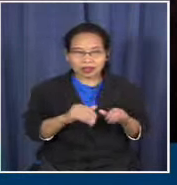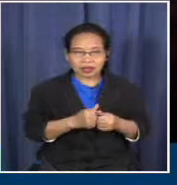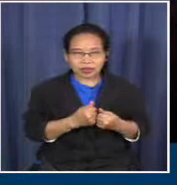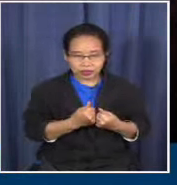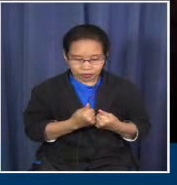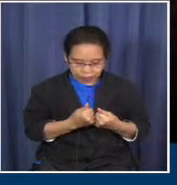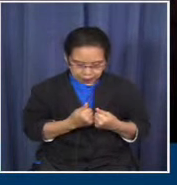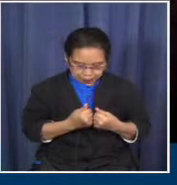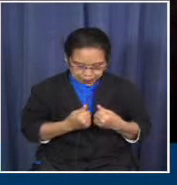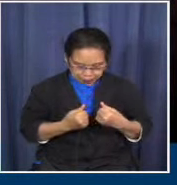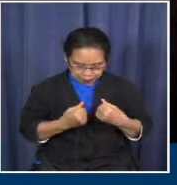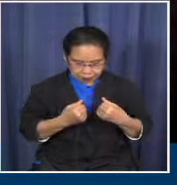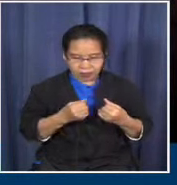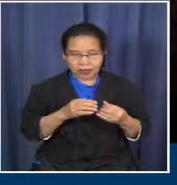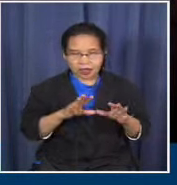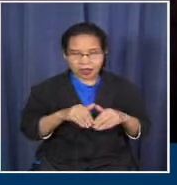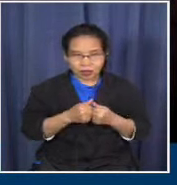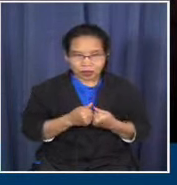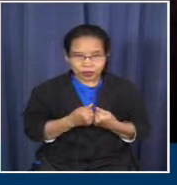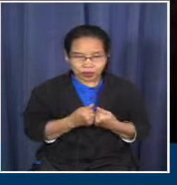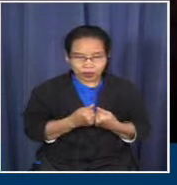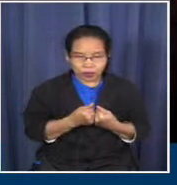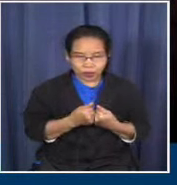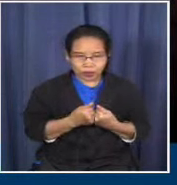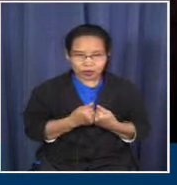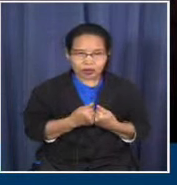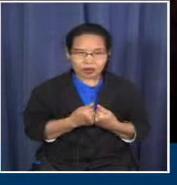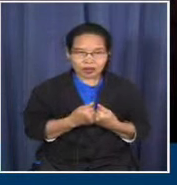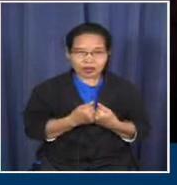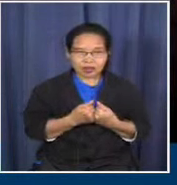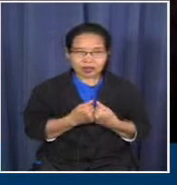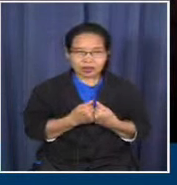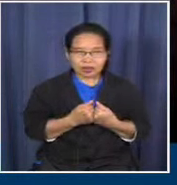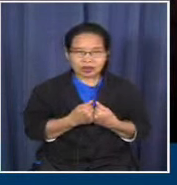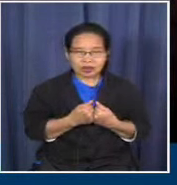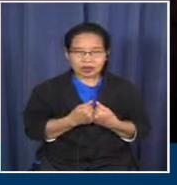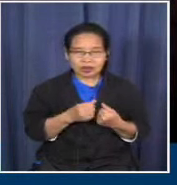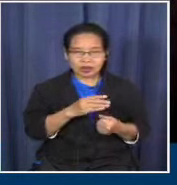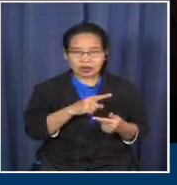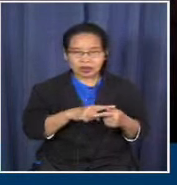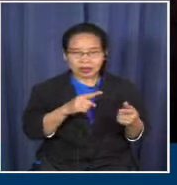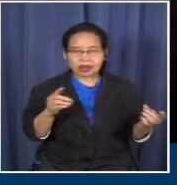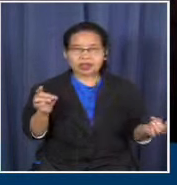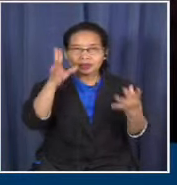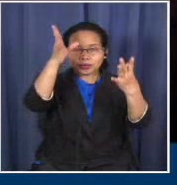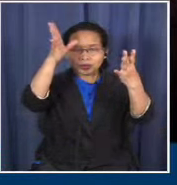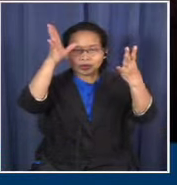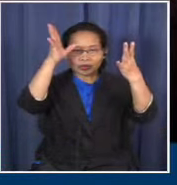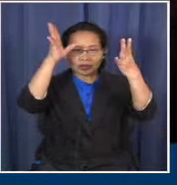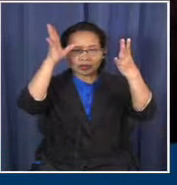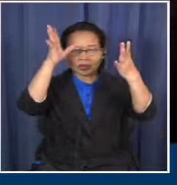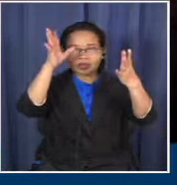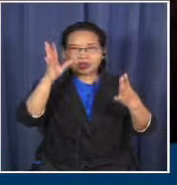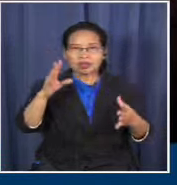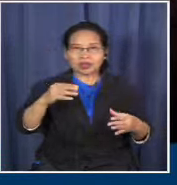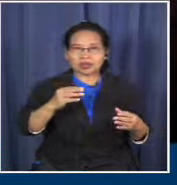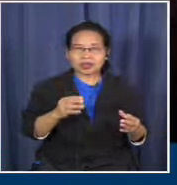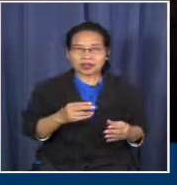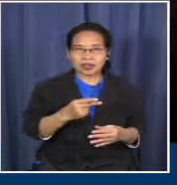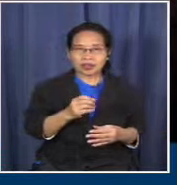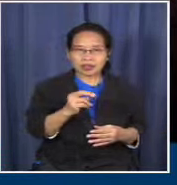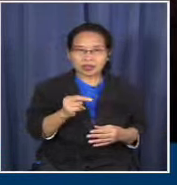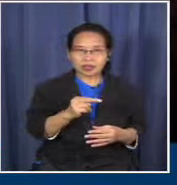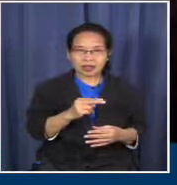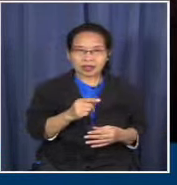are nothing. How can they decide? A large quantity of nothing decided to pack together and then explode